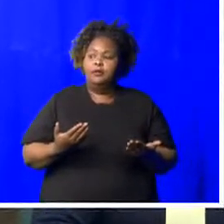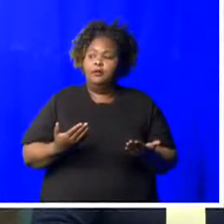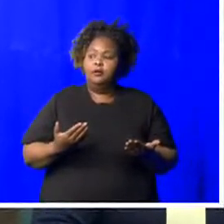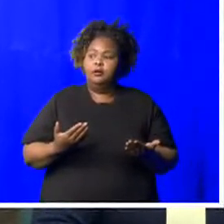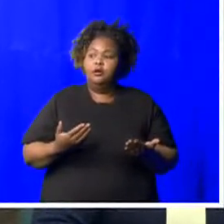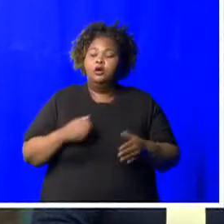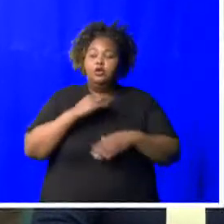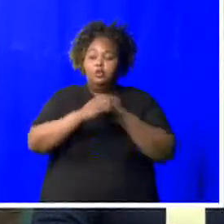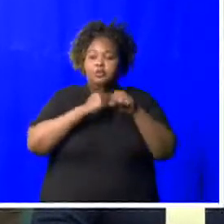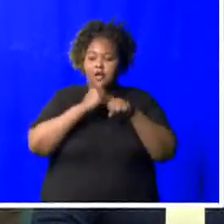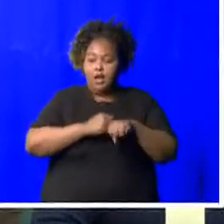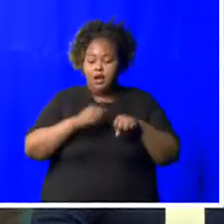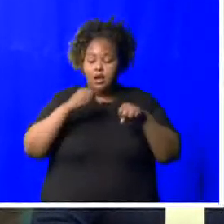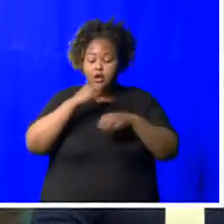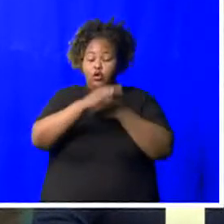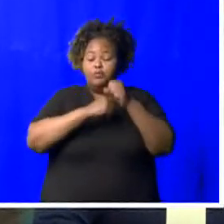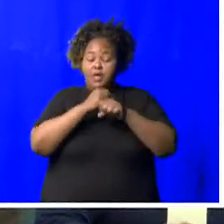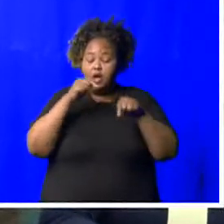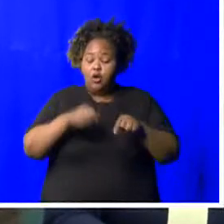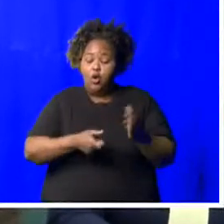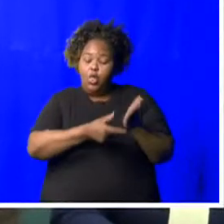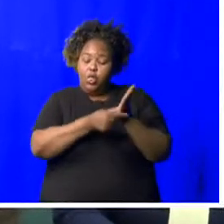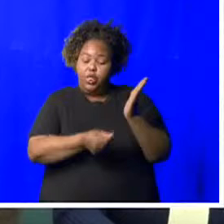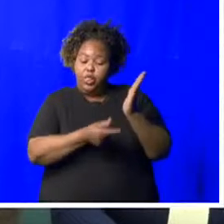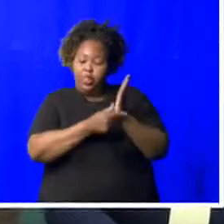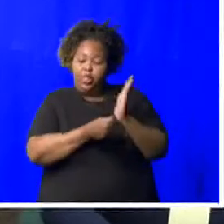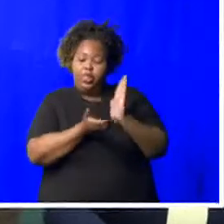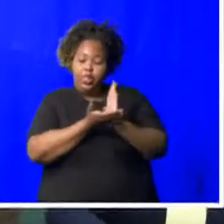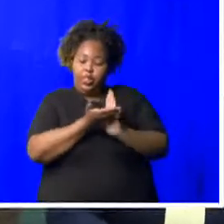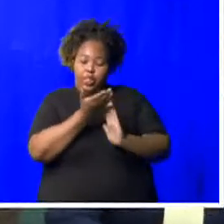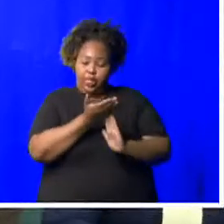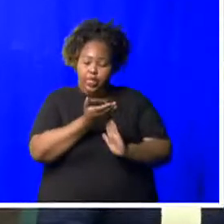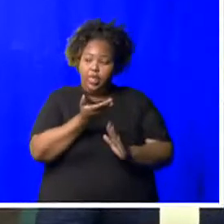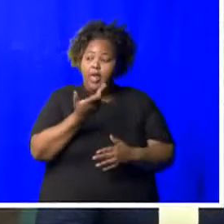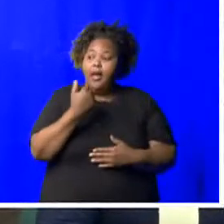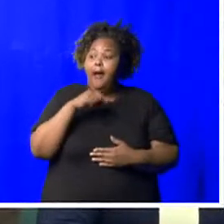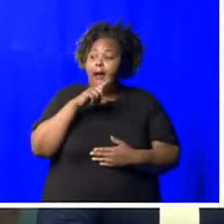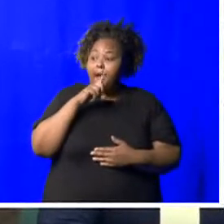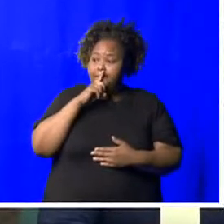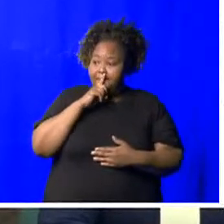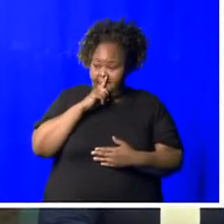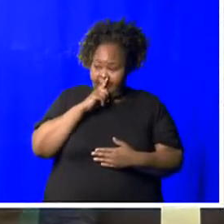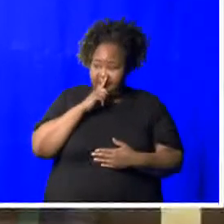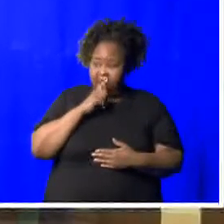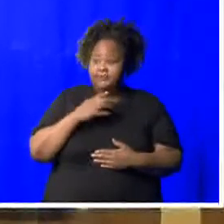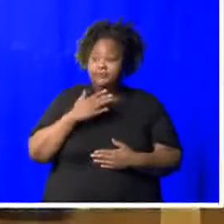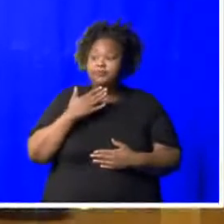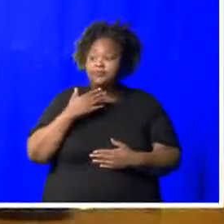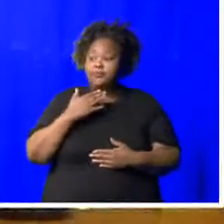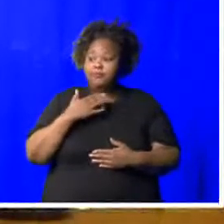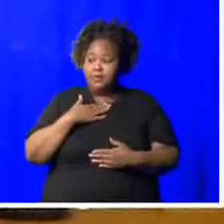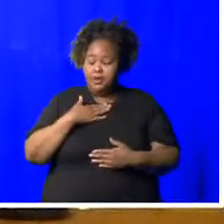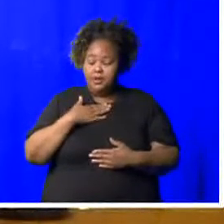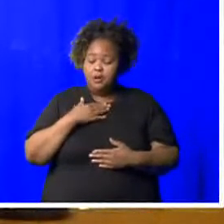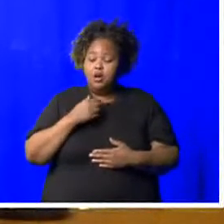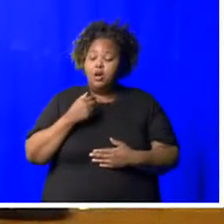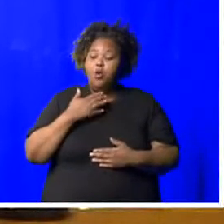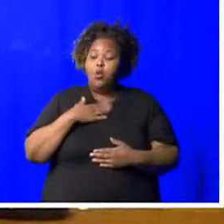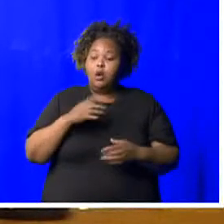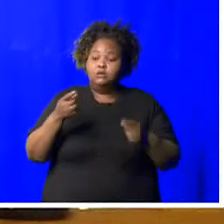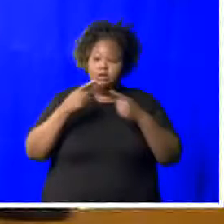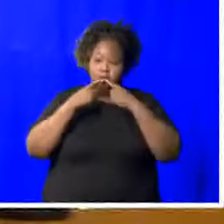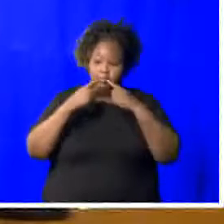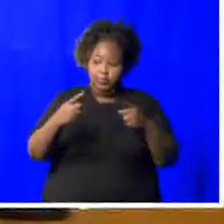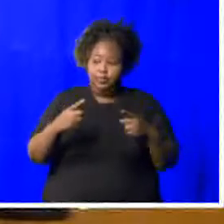year's revenue, I feel the need to inform the nation that crafting the budget is always a surprisingly difficult balance